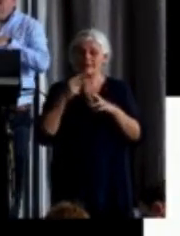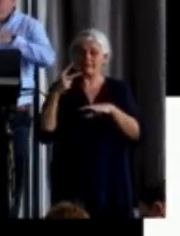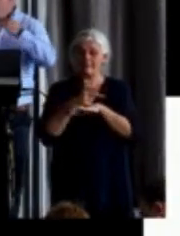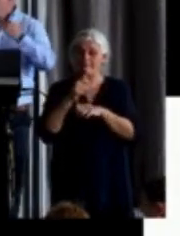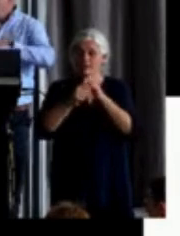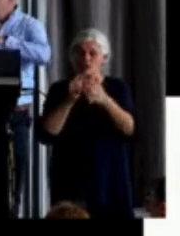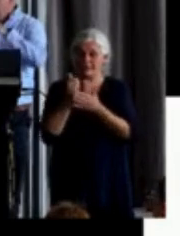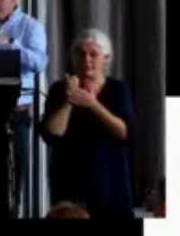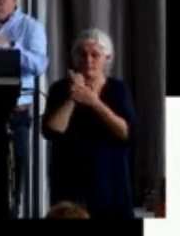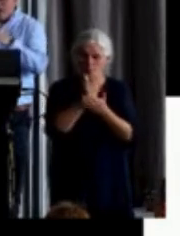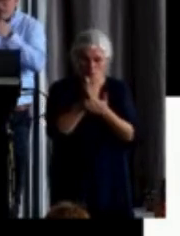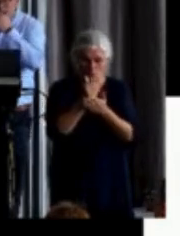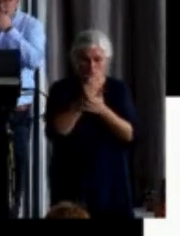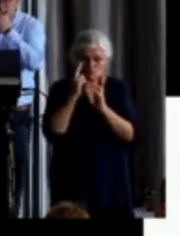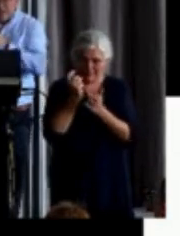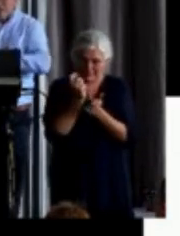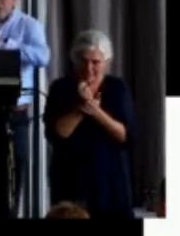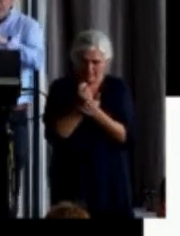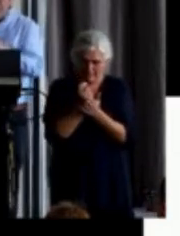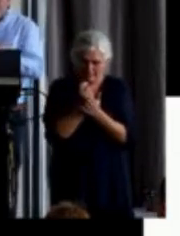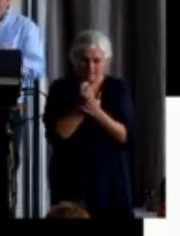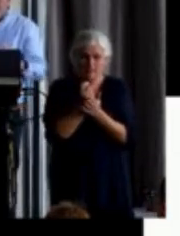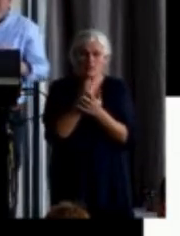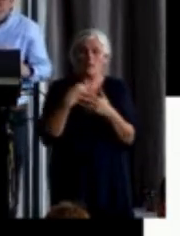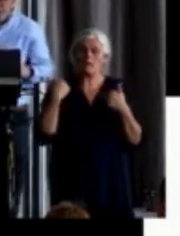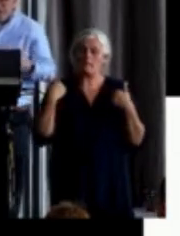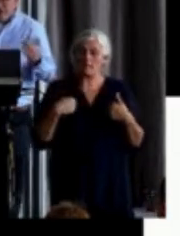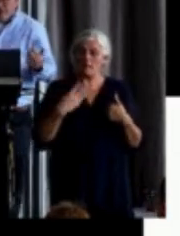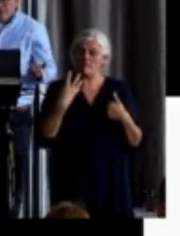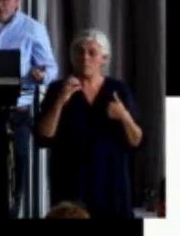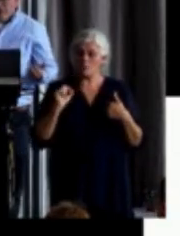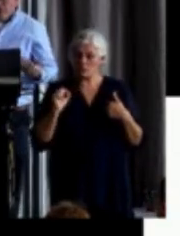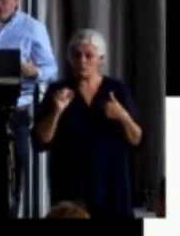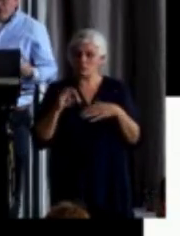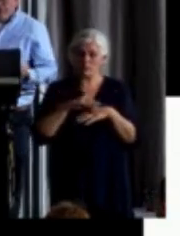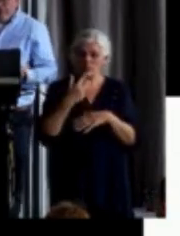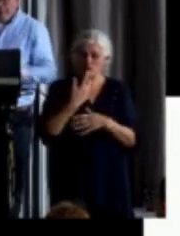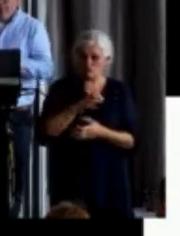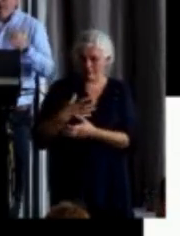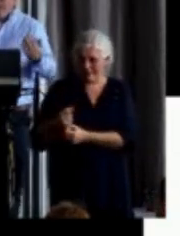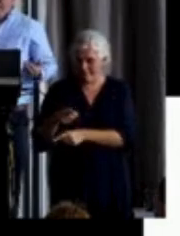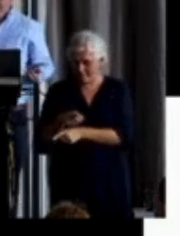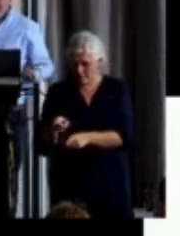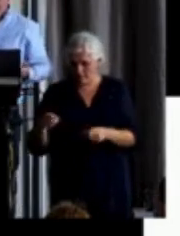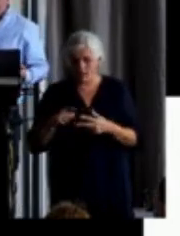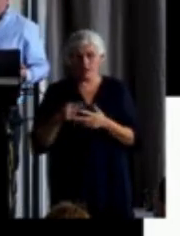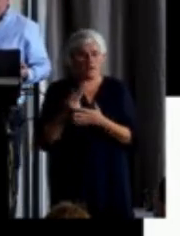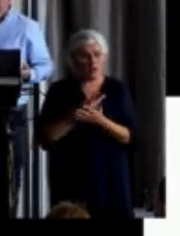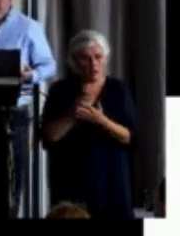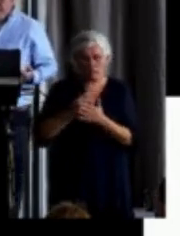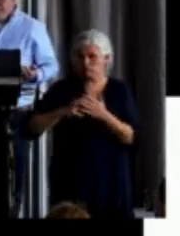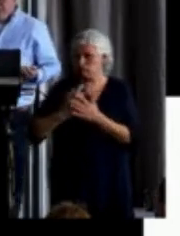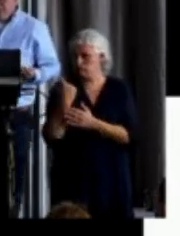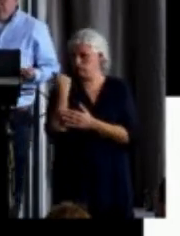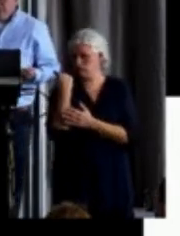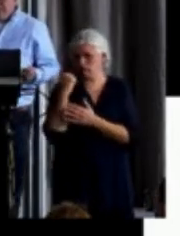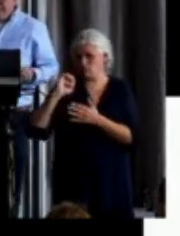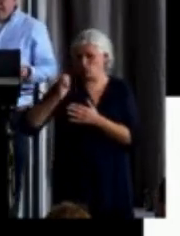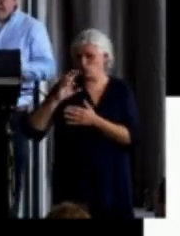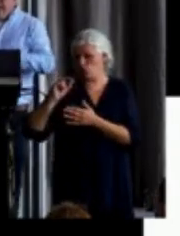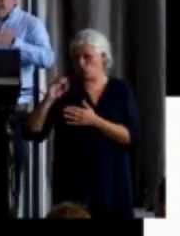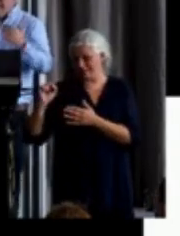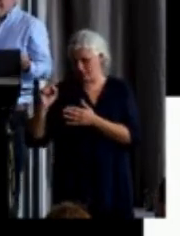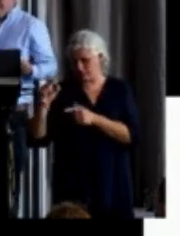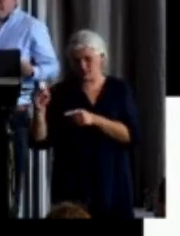and support at the right time. So male, early 40s, married with 3 children, epilepsy develops in early